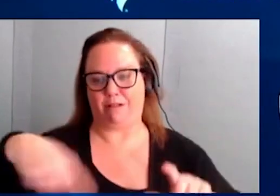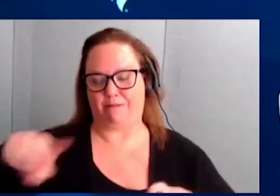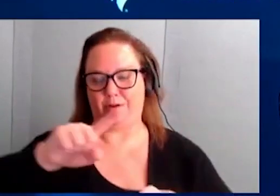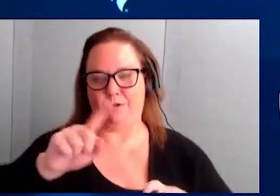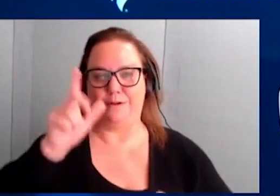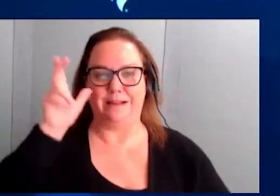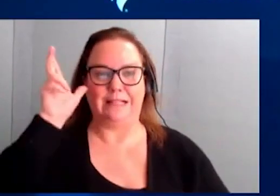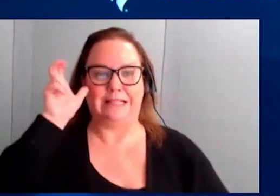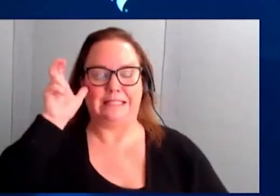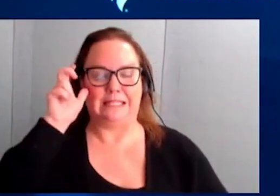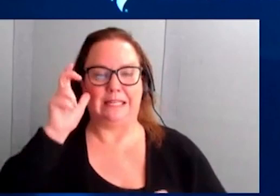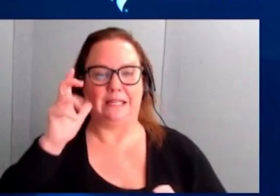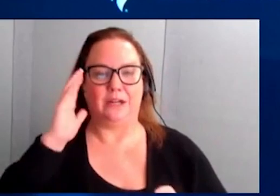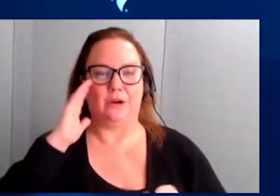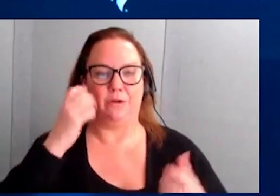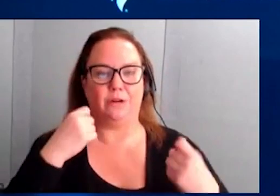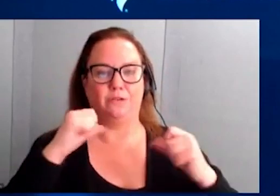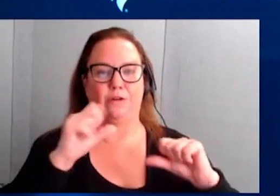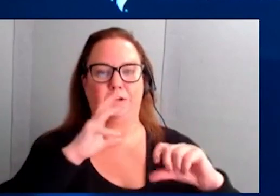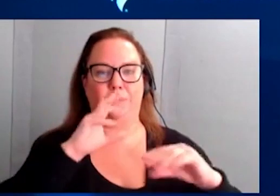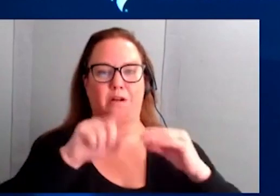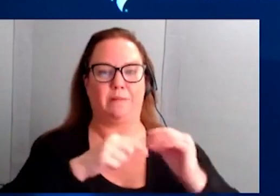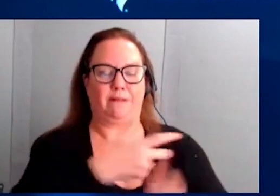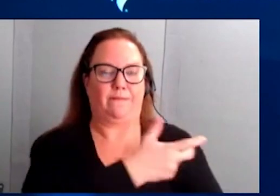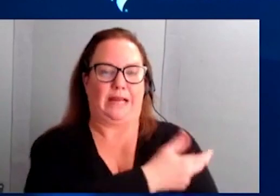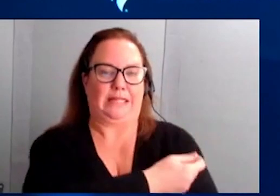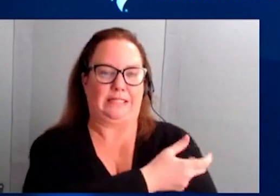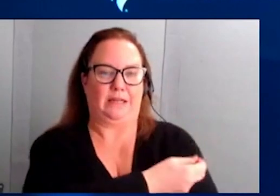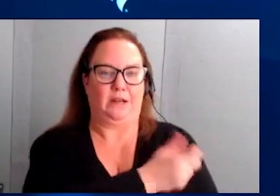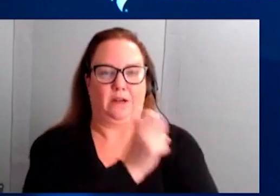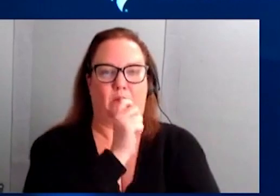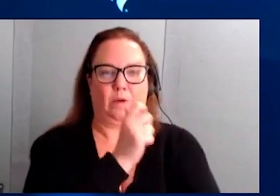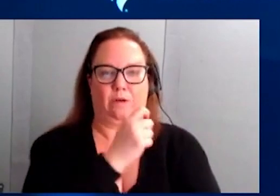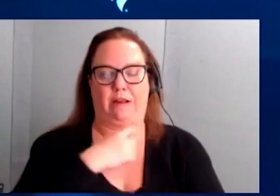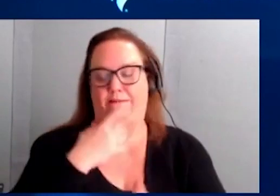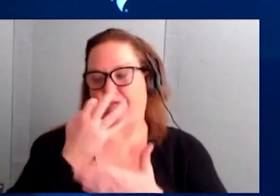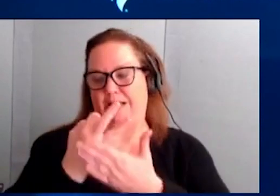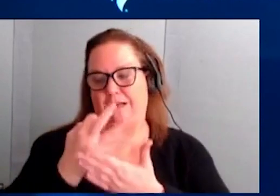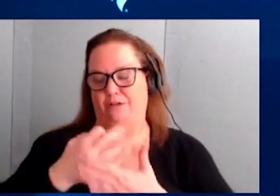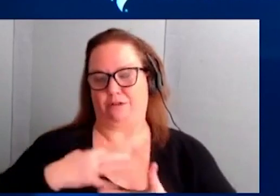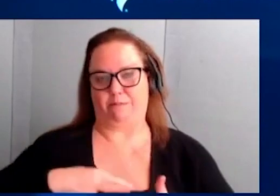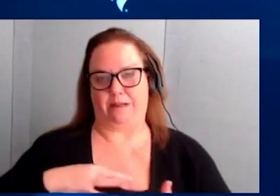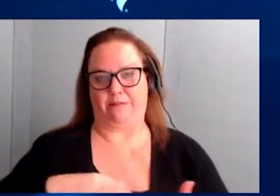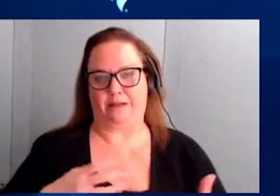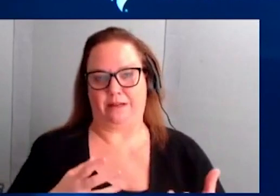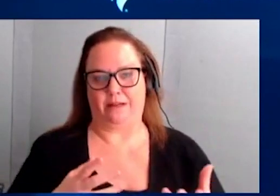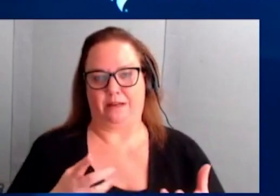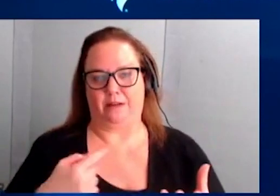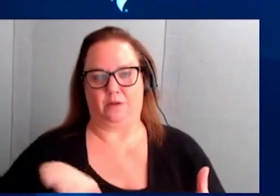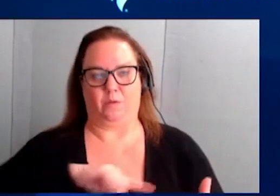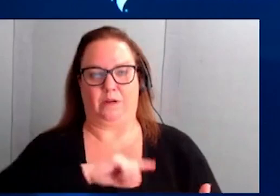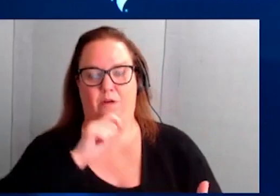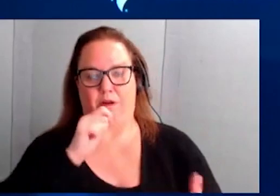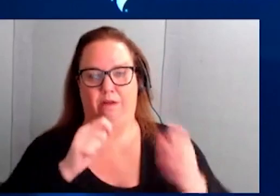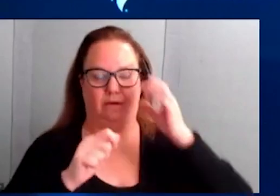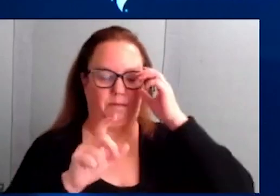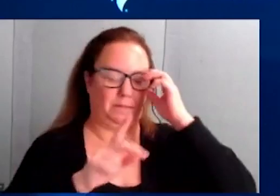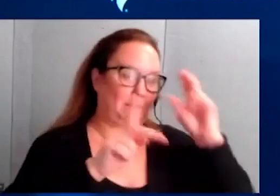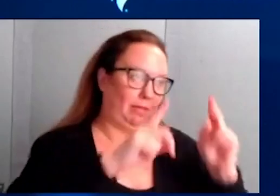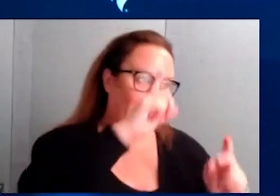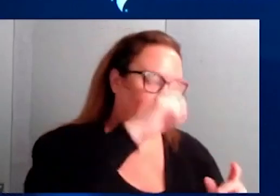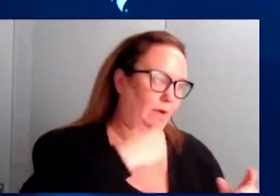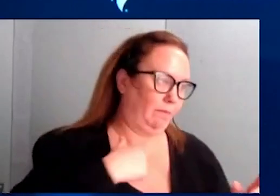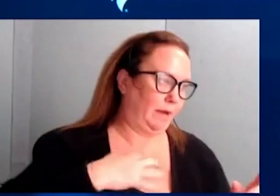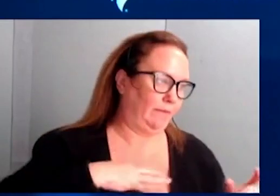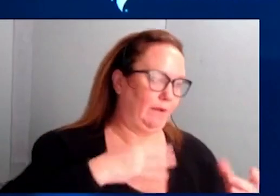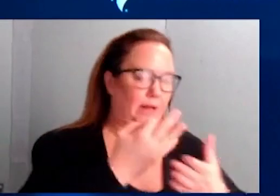please know that when we try to talk about vaccination, we don't have financial motivation. We really don't. We don't have, despite what people think or may say